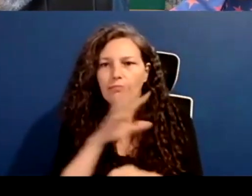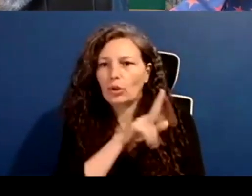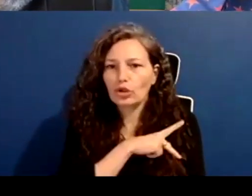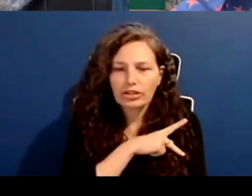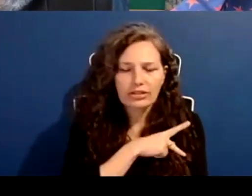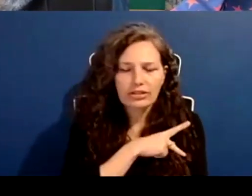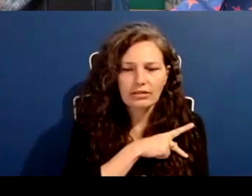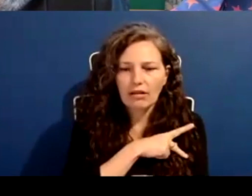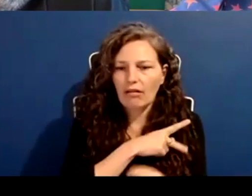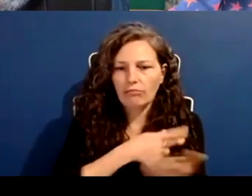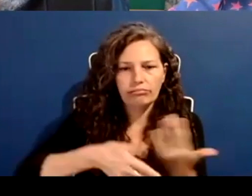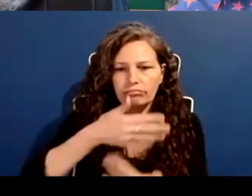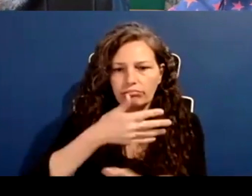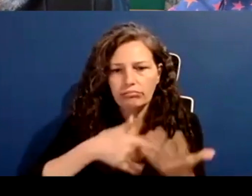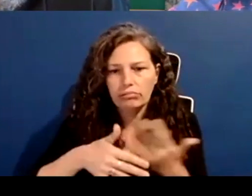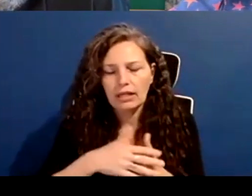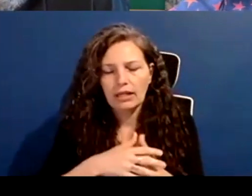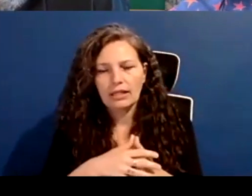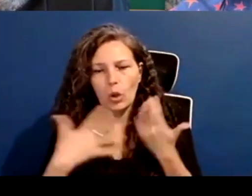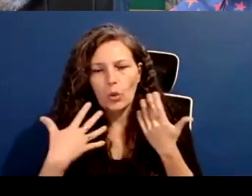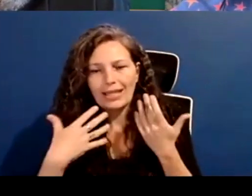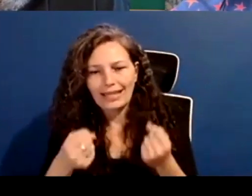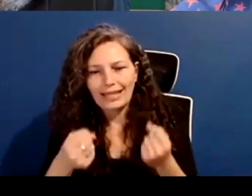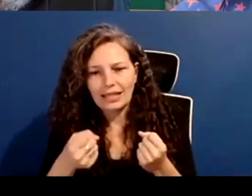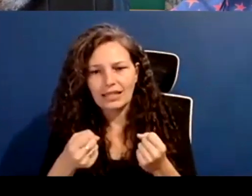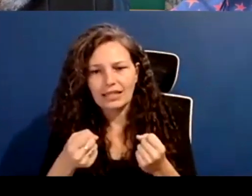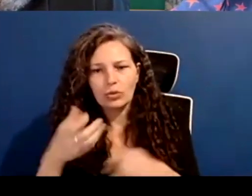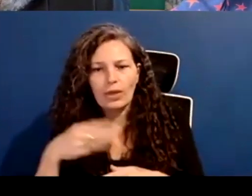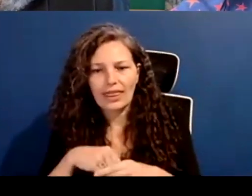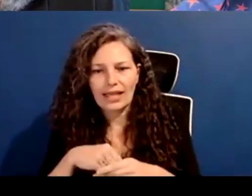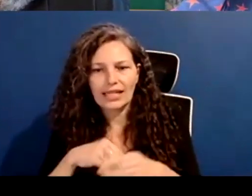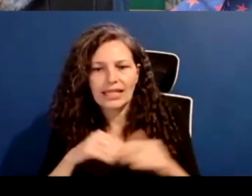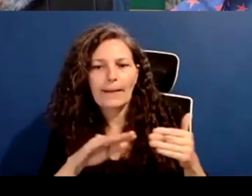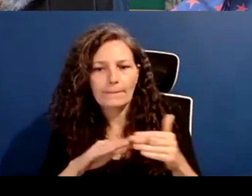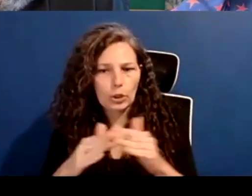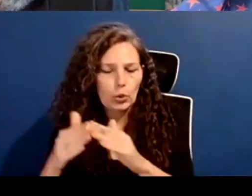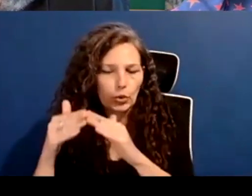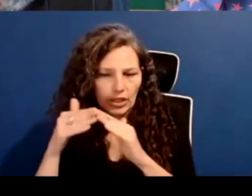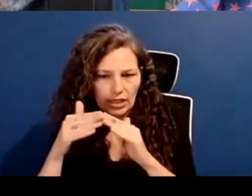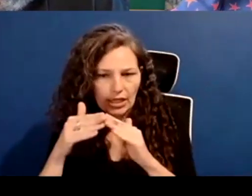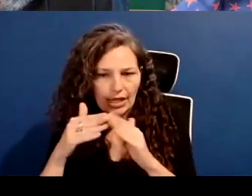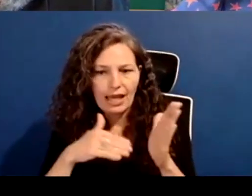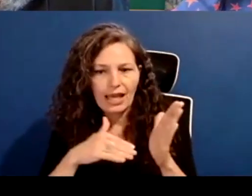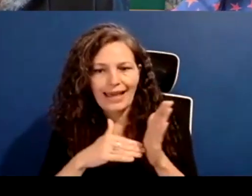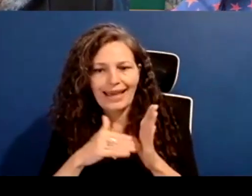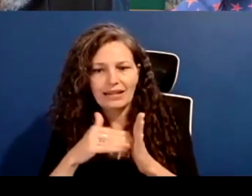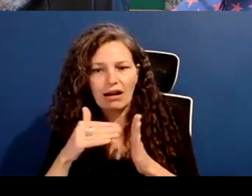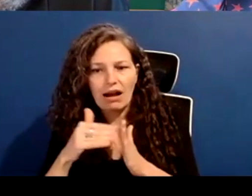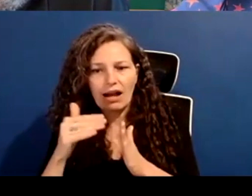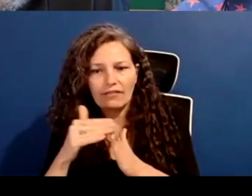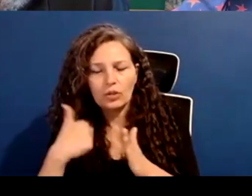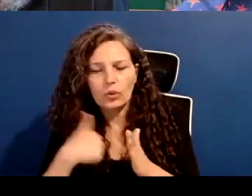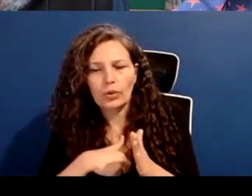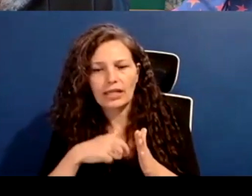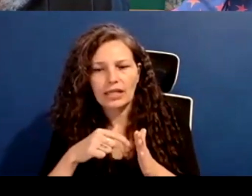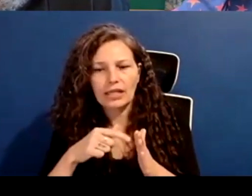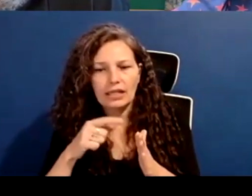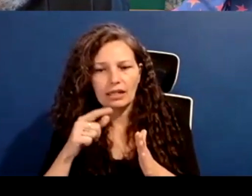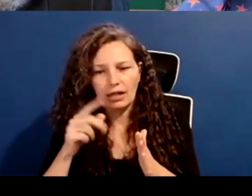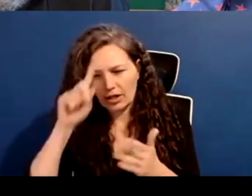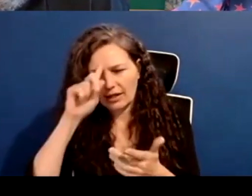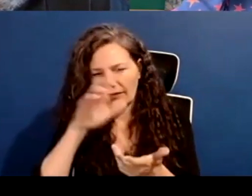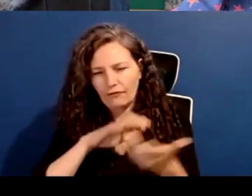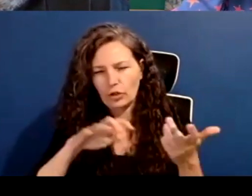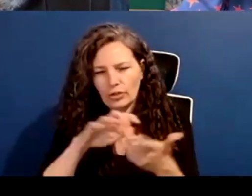with community. And I think so often we're conflating those. And I think that's why I really love